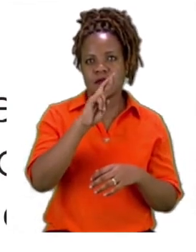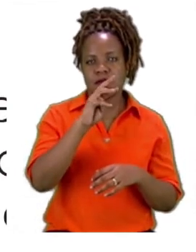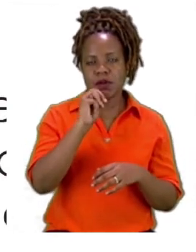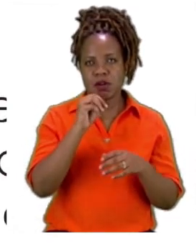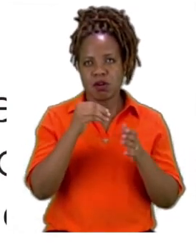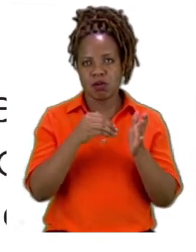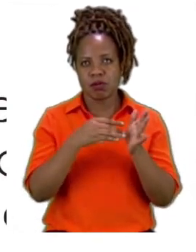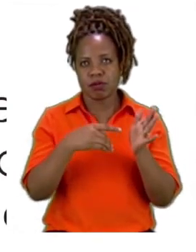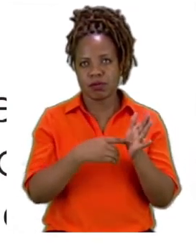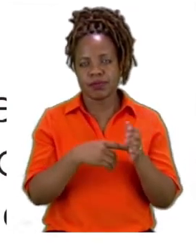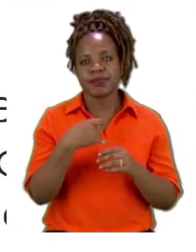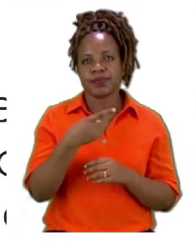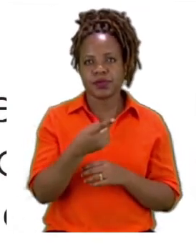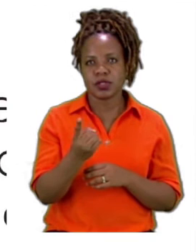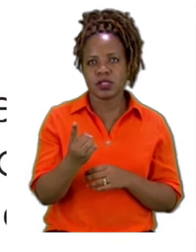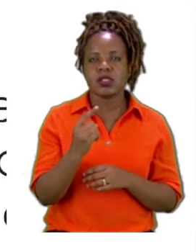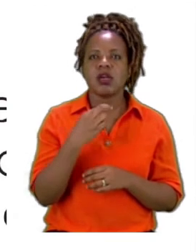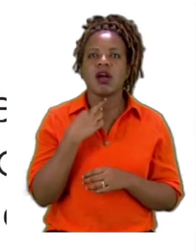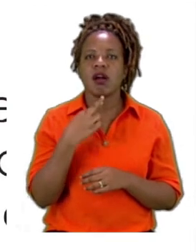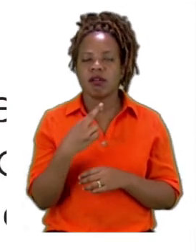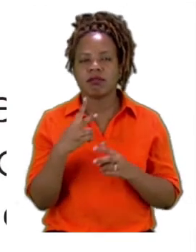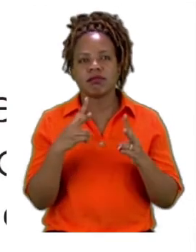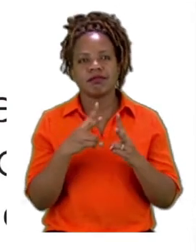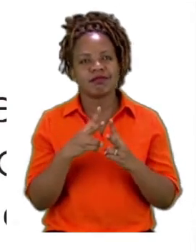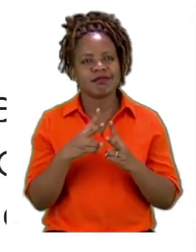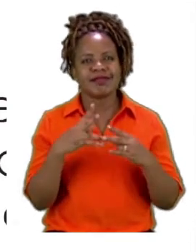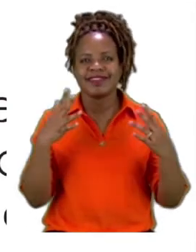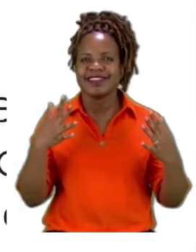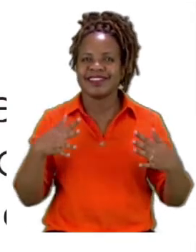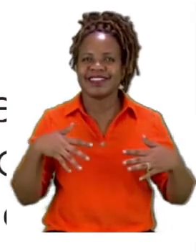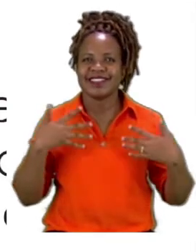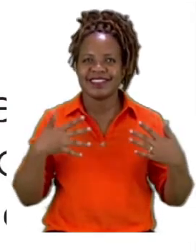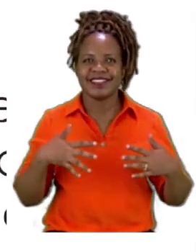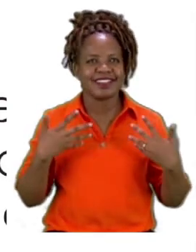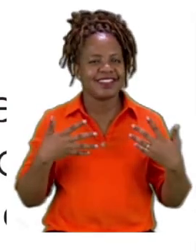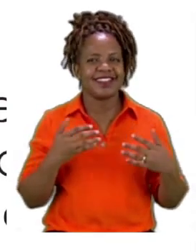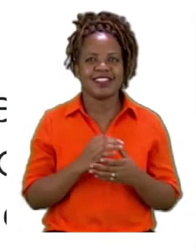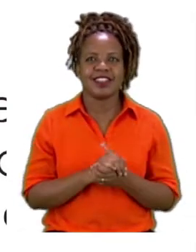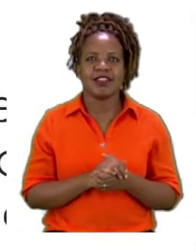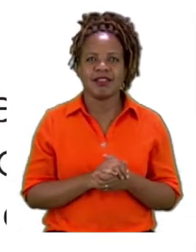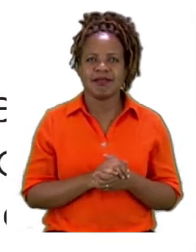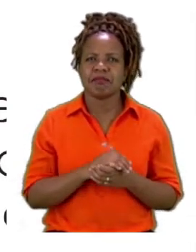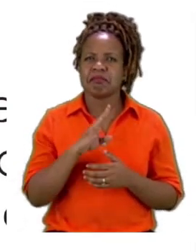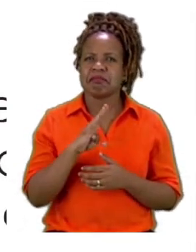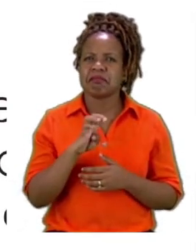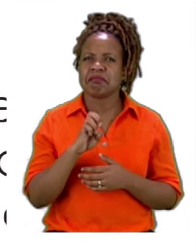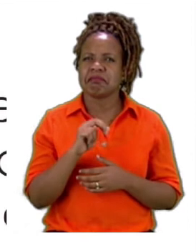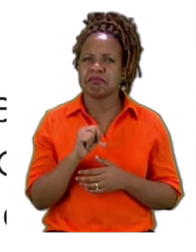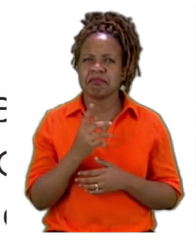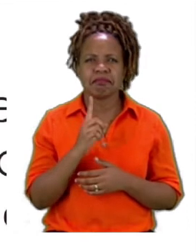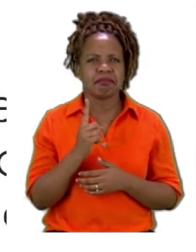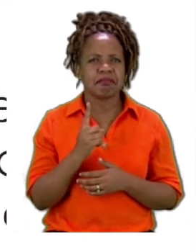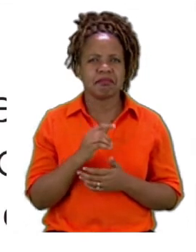say, they are very excited, Ben. No. Let us stop at the